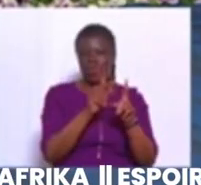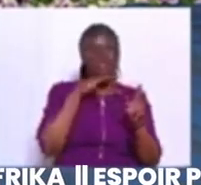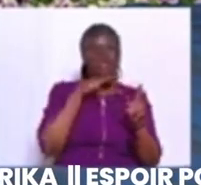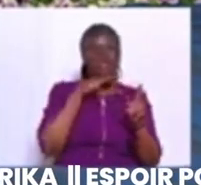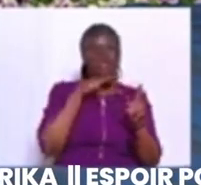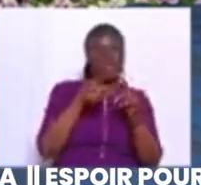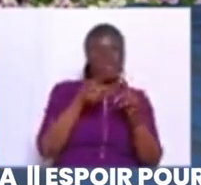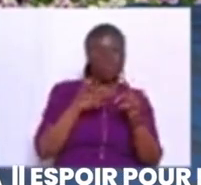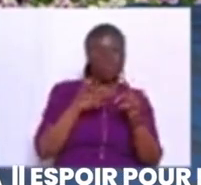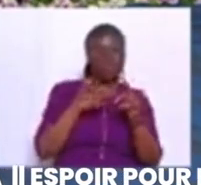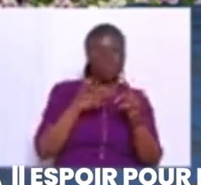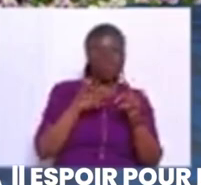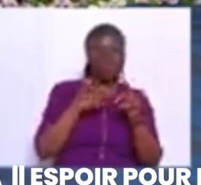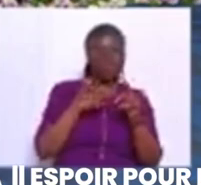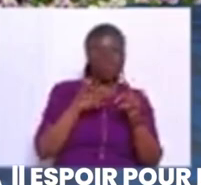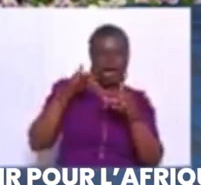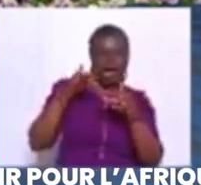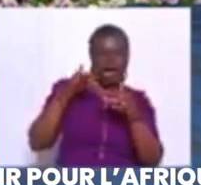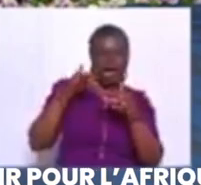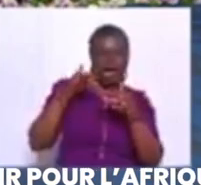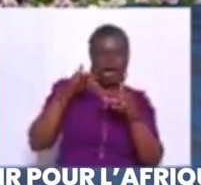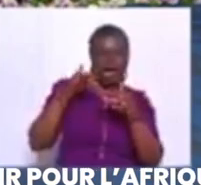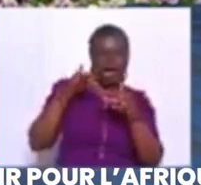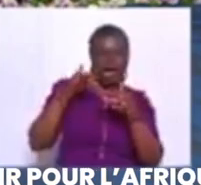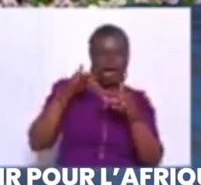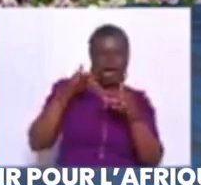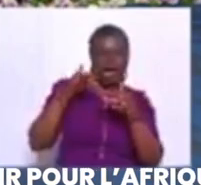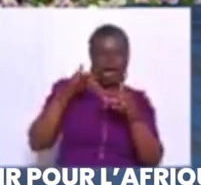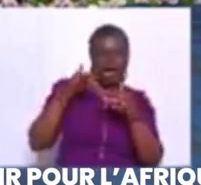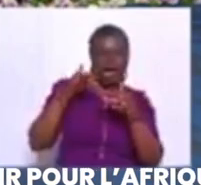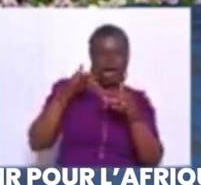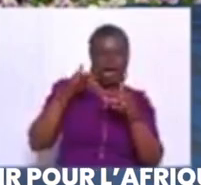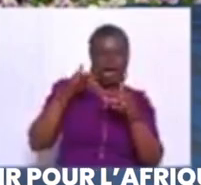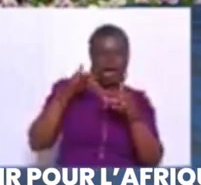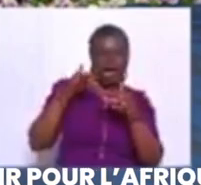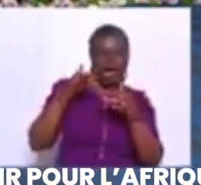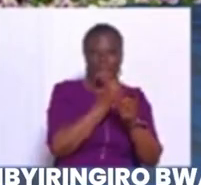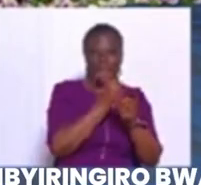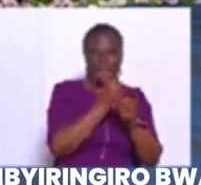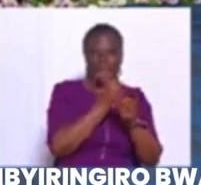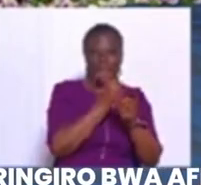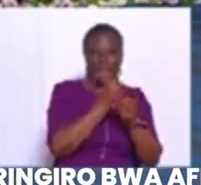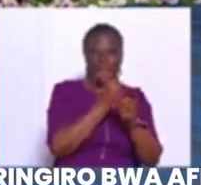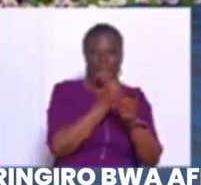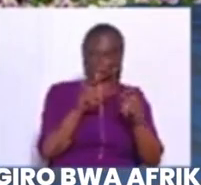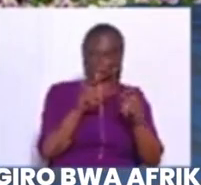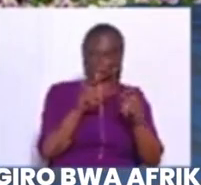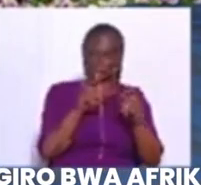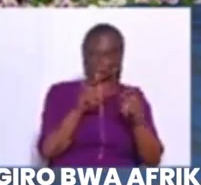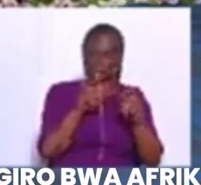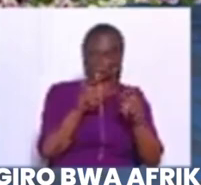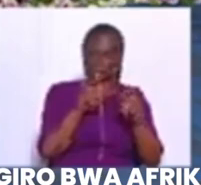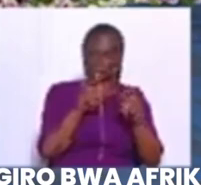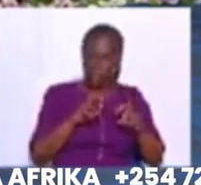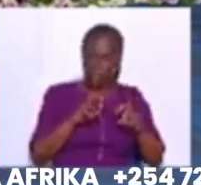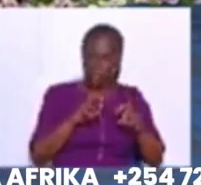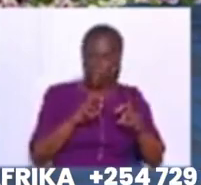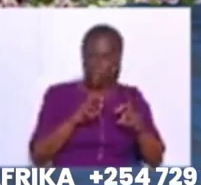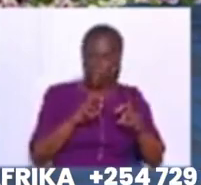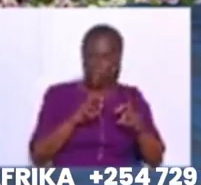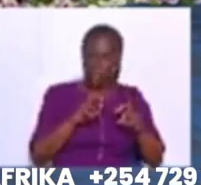find out, how can he help the rest of his nation? So what he did a survey right the way throughout